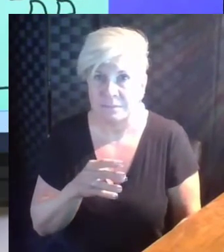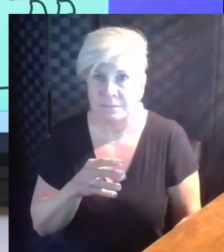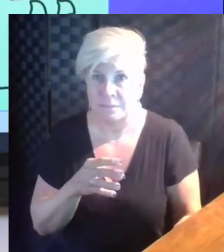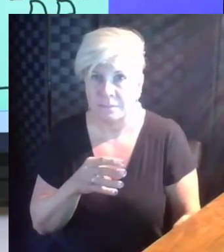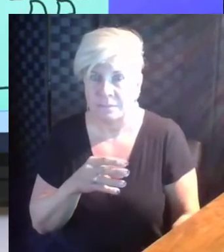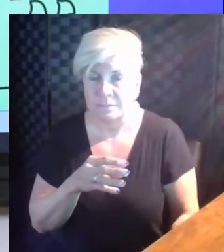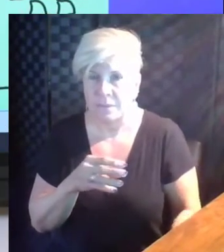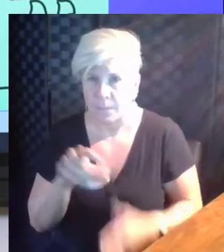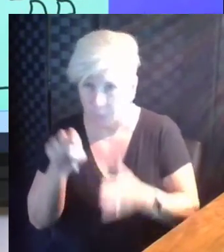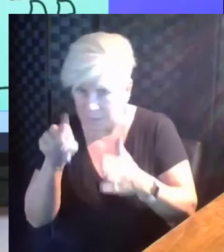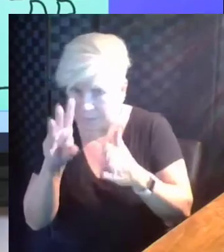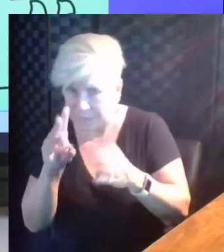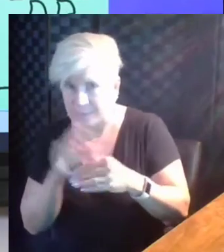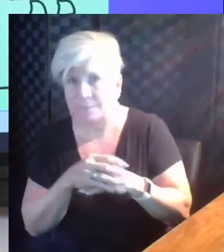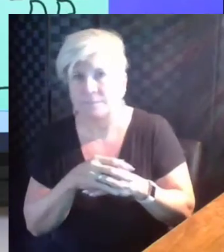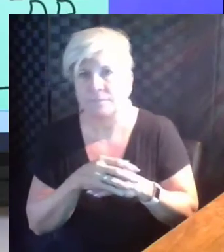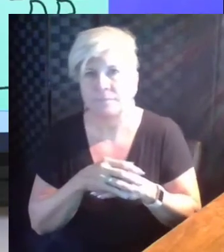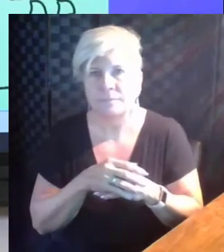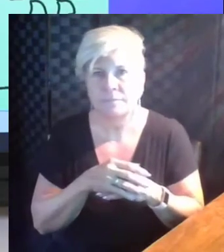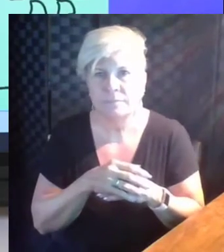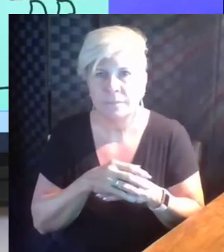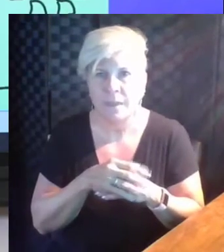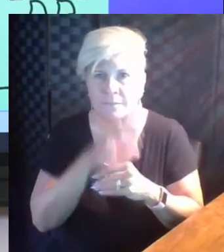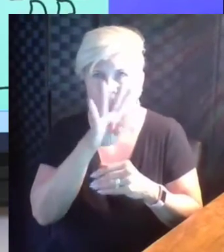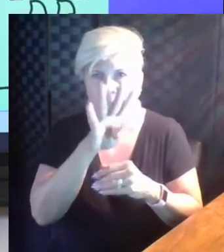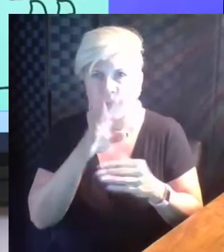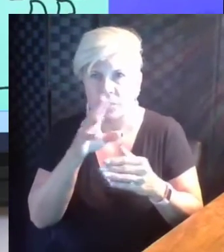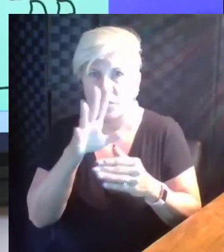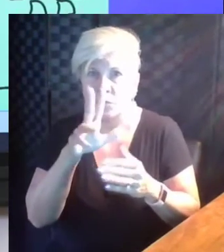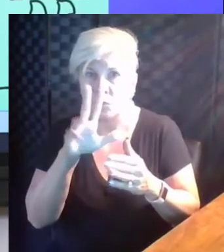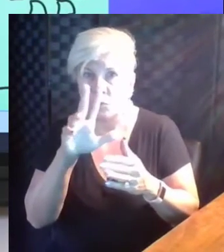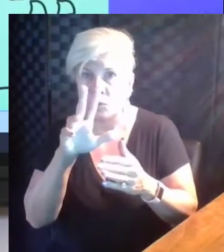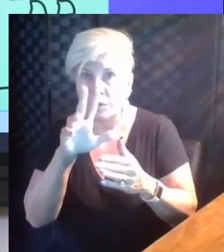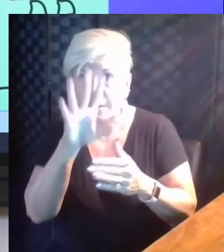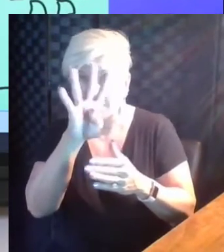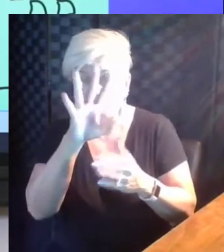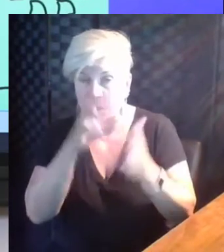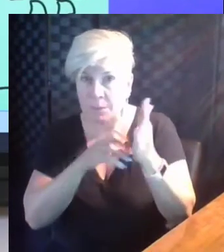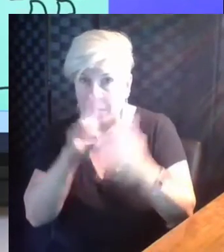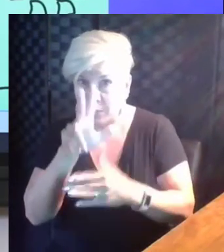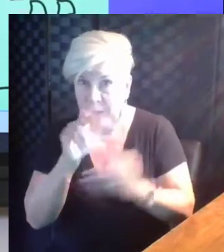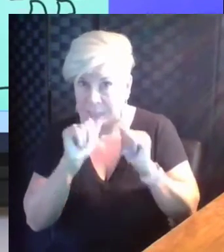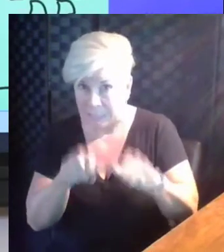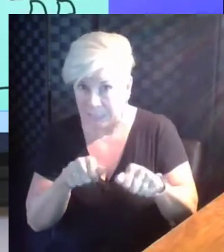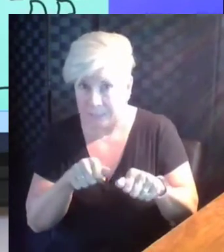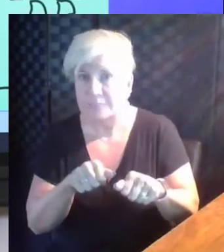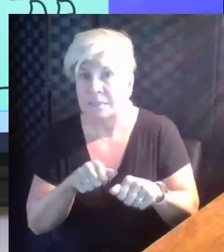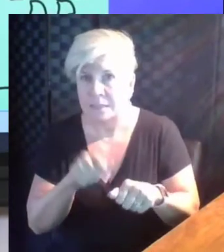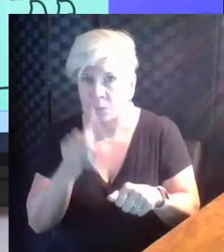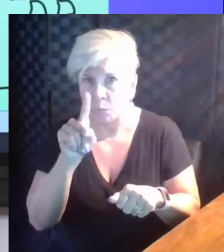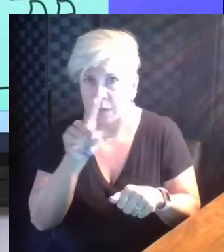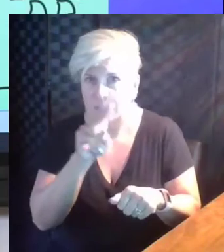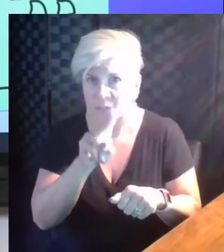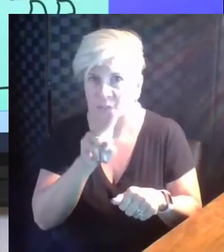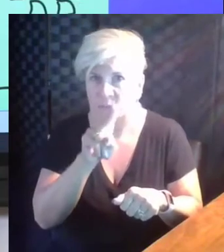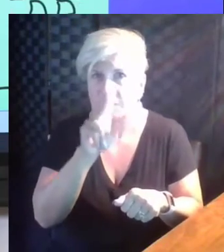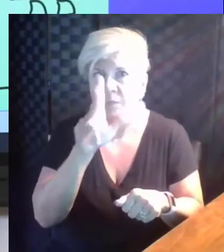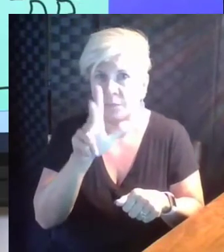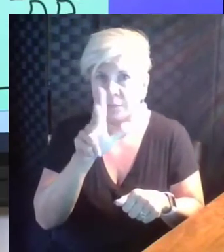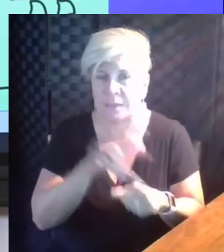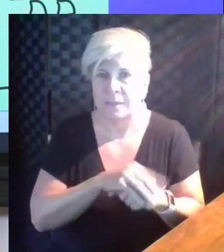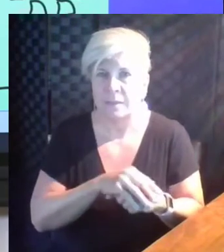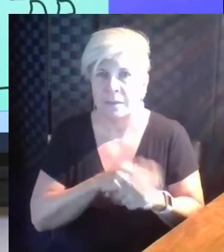here. Okay, can I take 3 10s away from 4 10s? I sure can. Let's do it. 1,